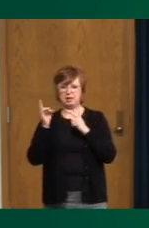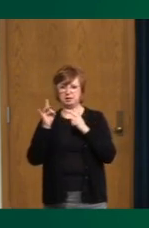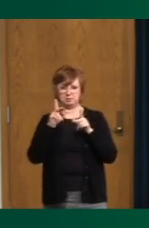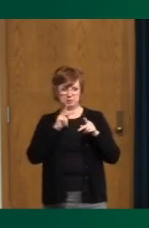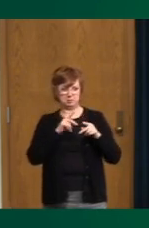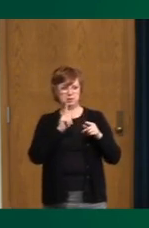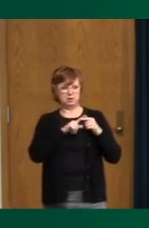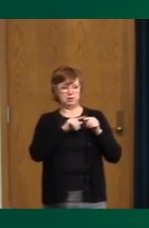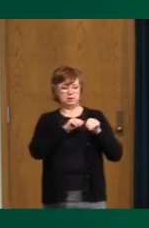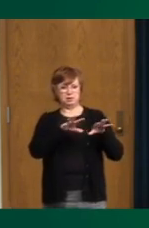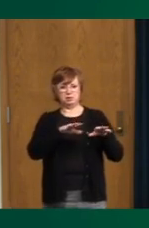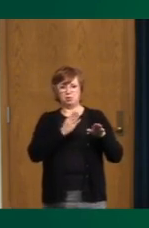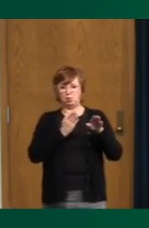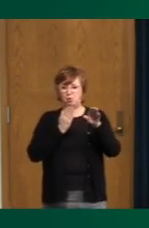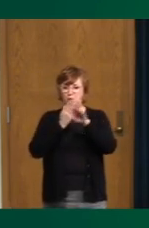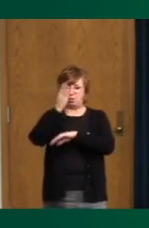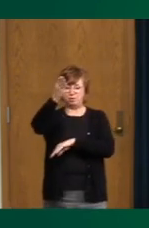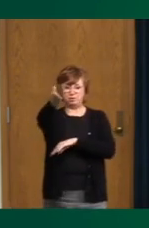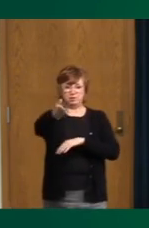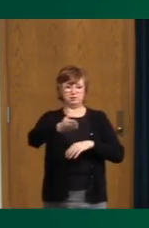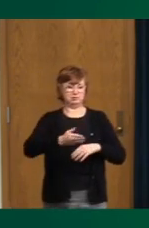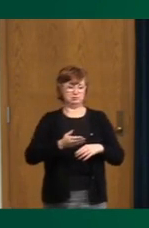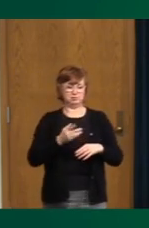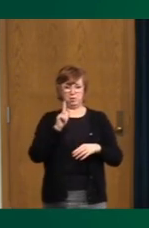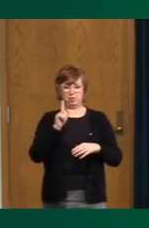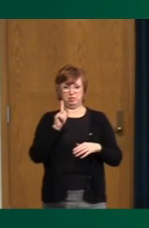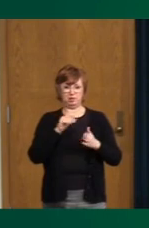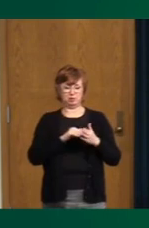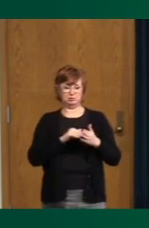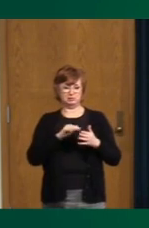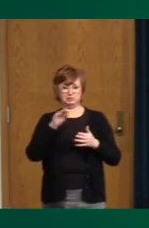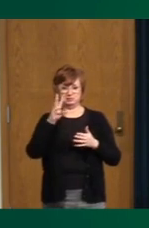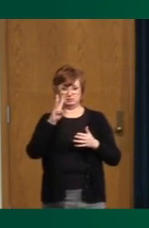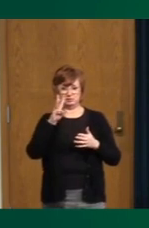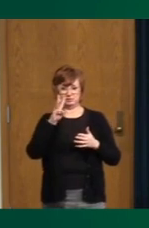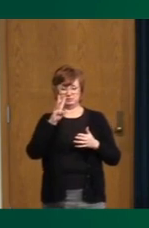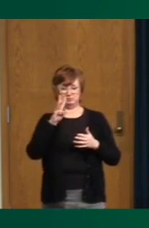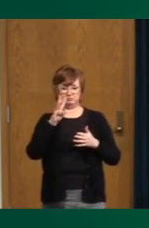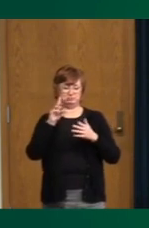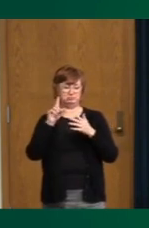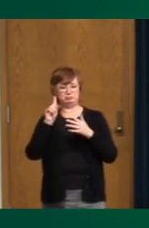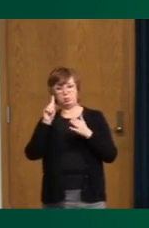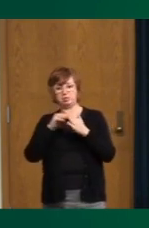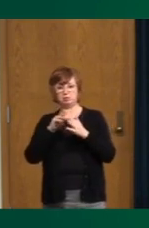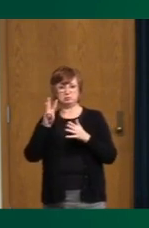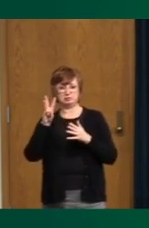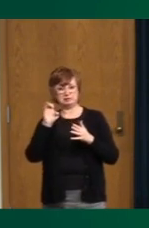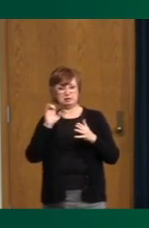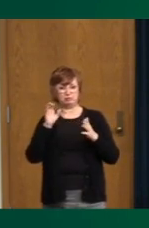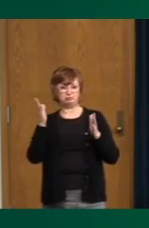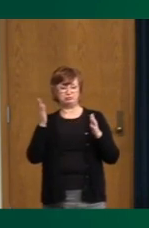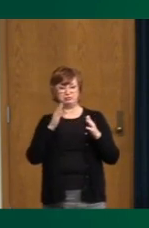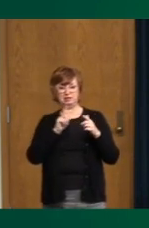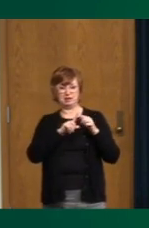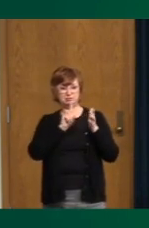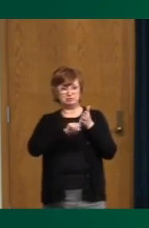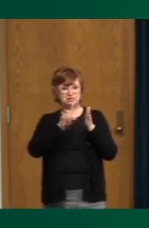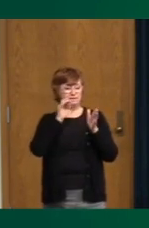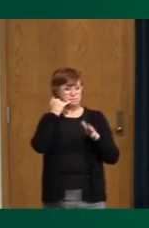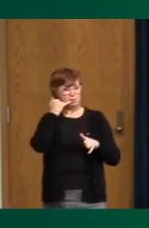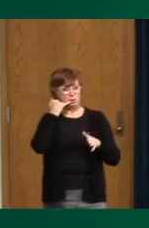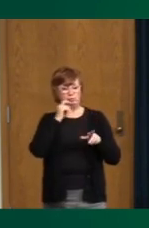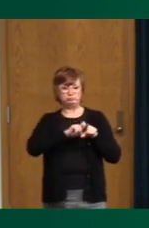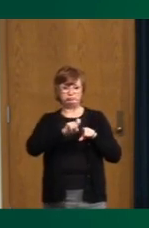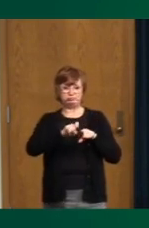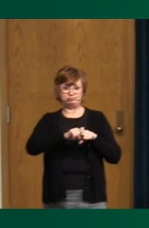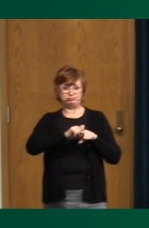looking at between 1,000 and 1,600 actual contacts that then will be tested and then contact traced before and after the test